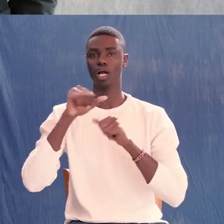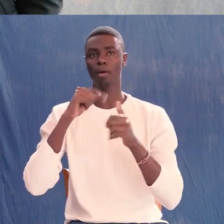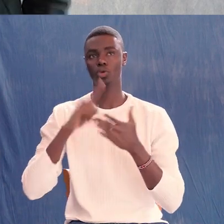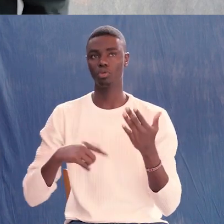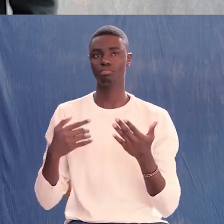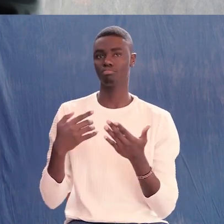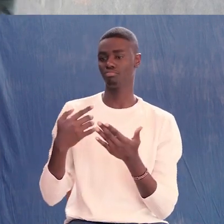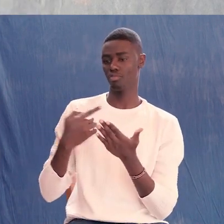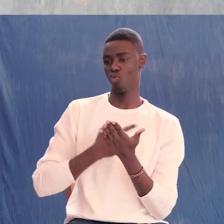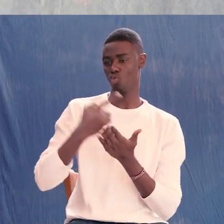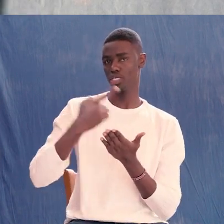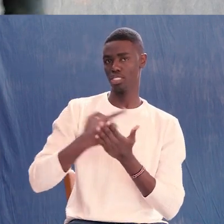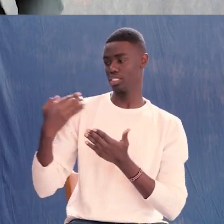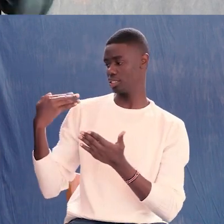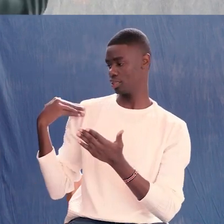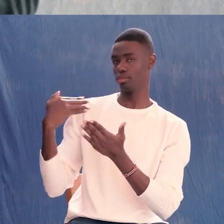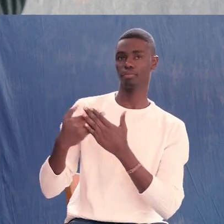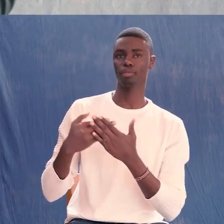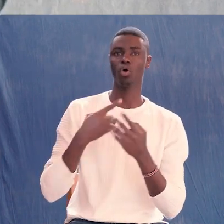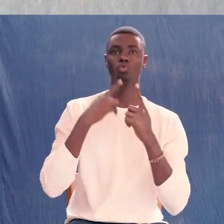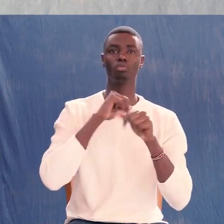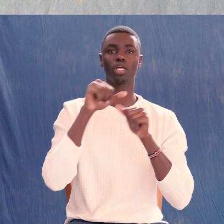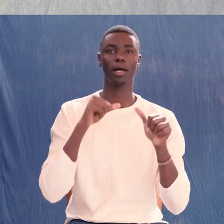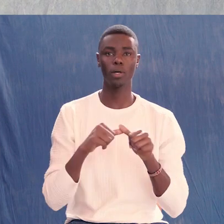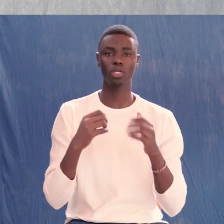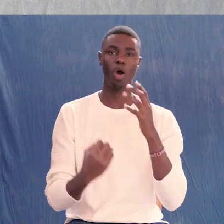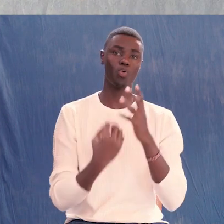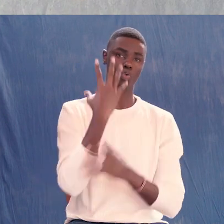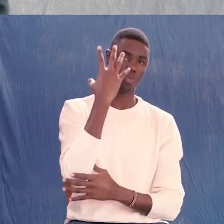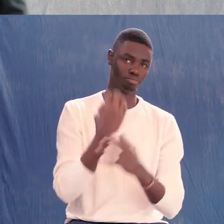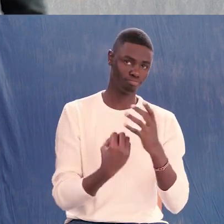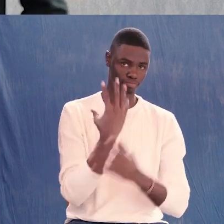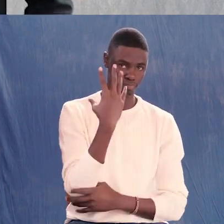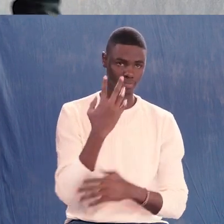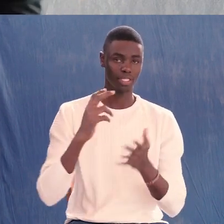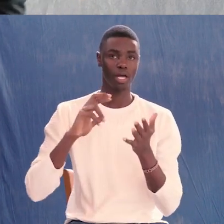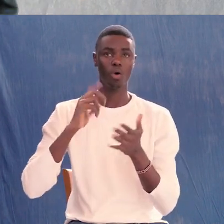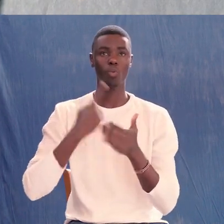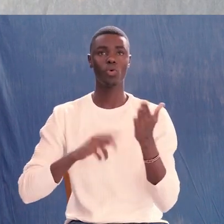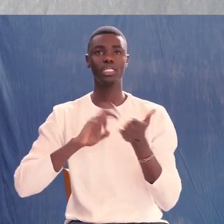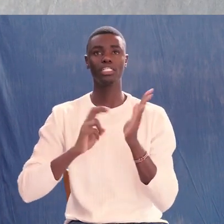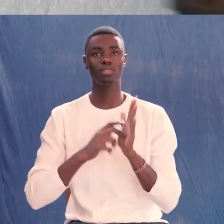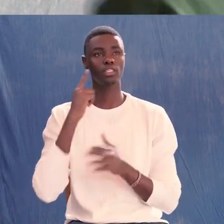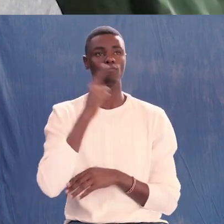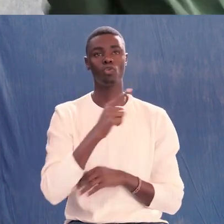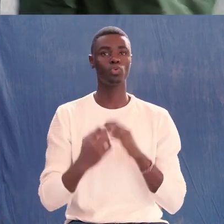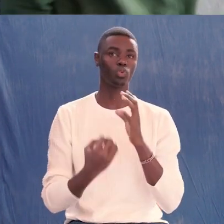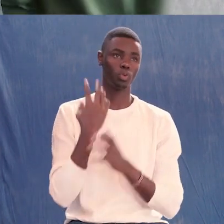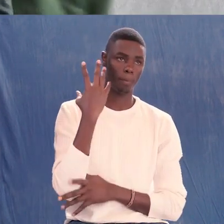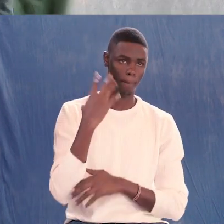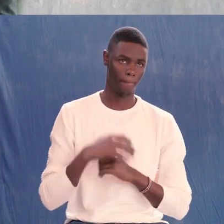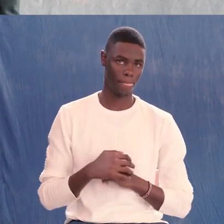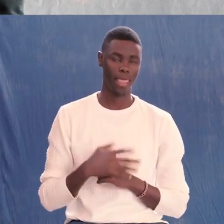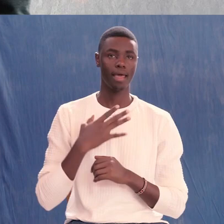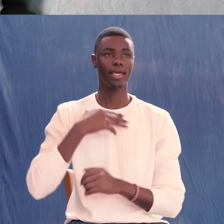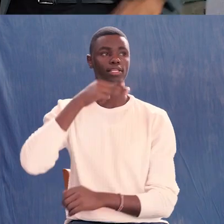last few weeks. We've been talking about growing. What it means for you to grow and